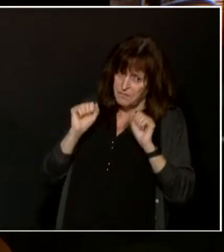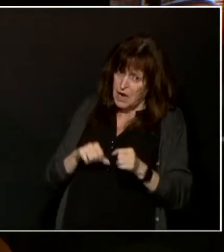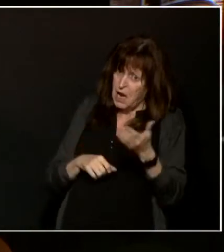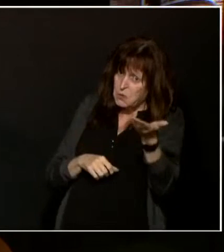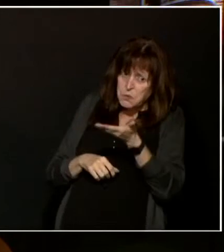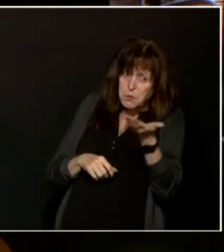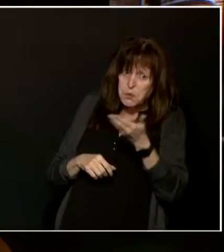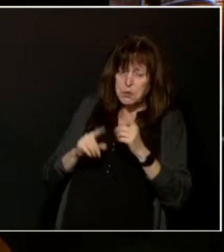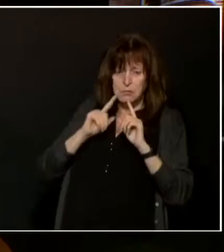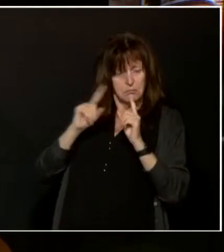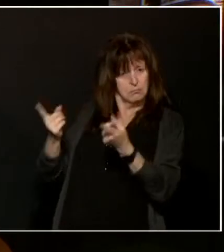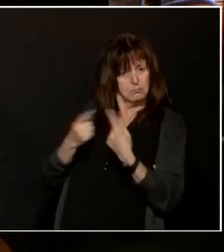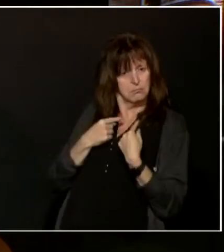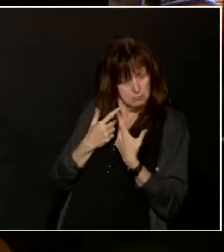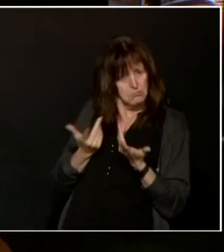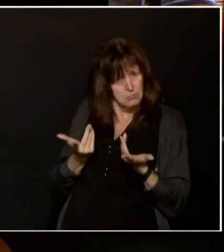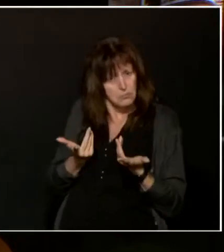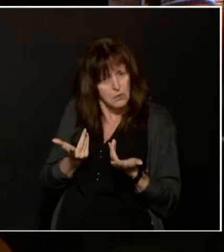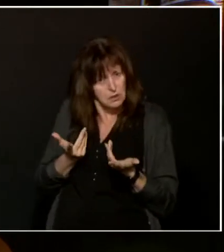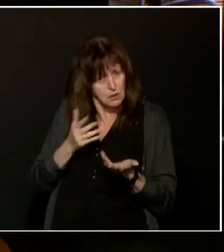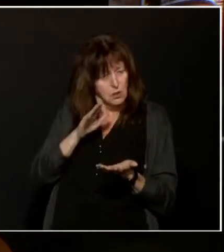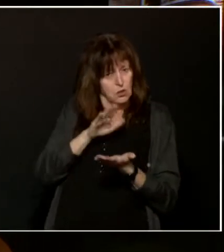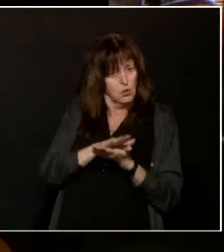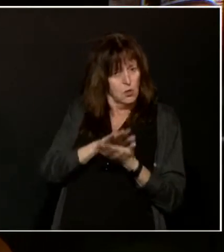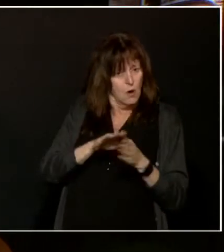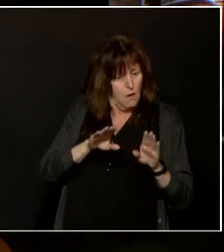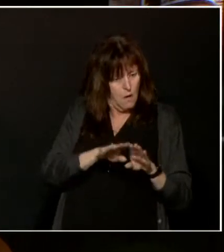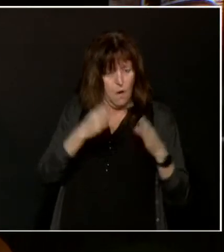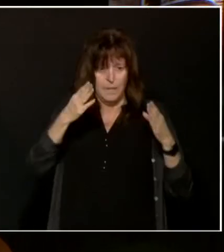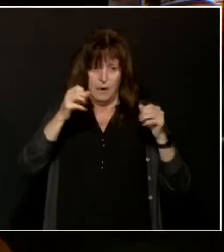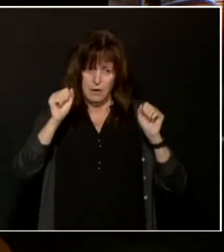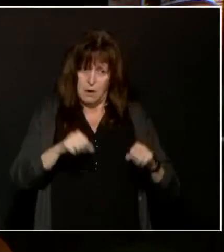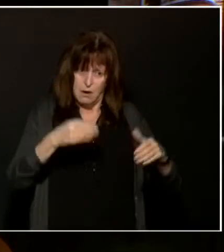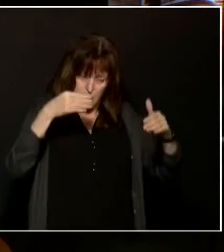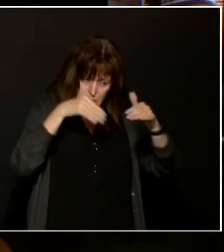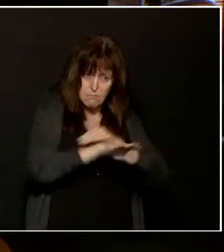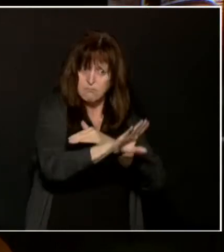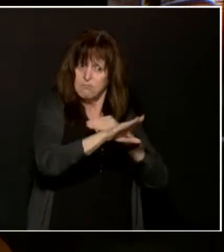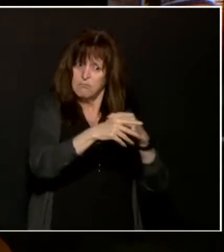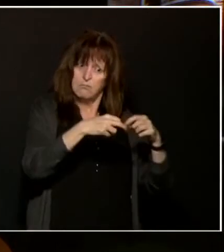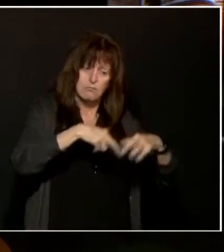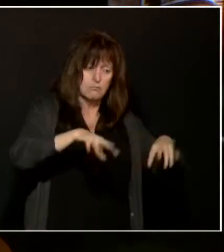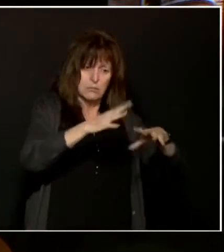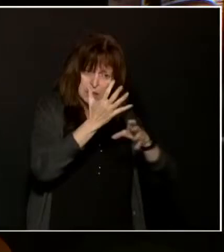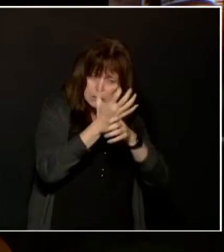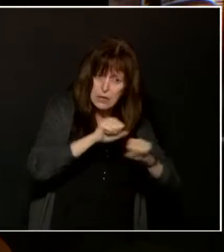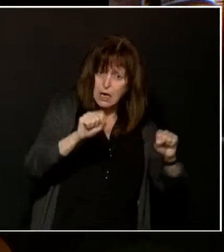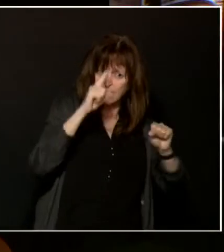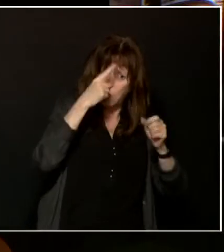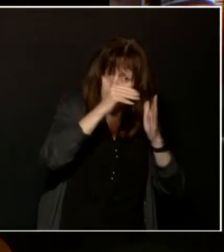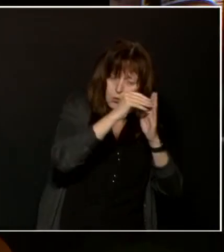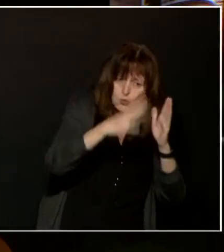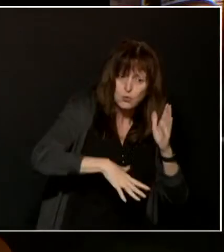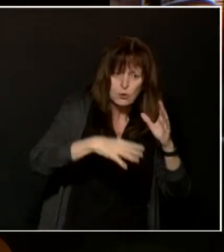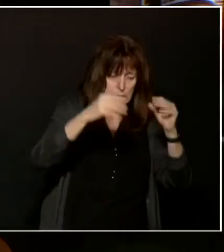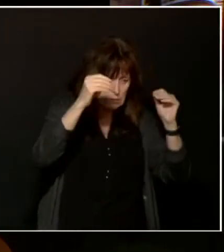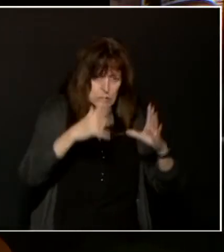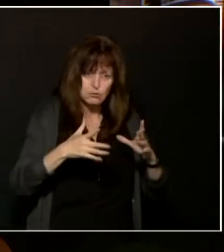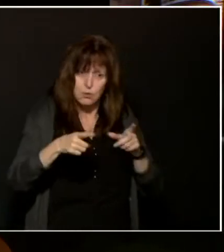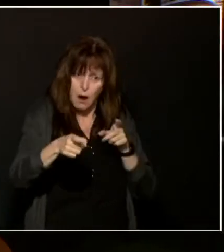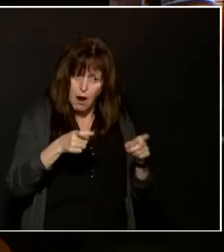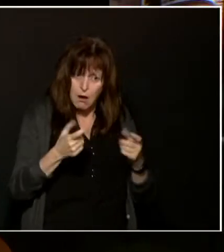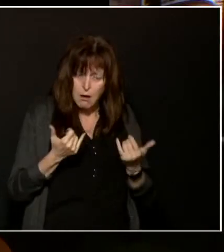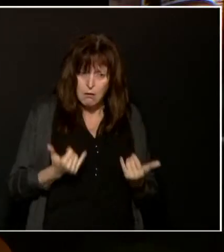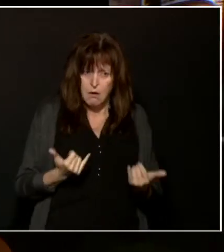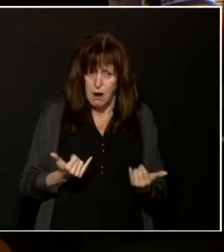schools to in-person learning is safe for both students and teachers under the current circumstances across